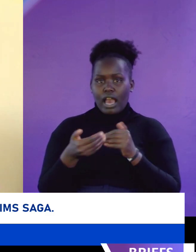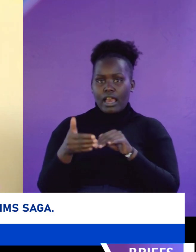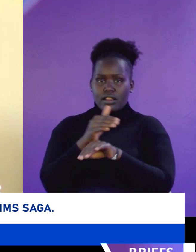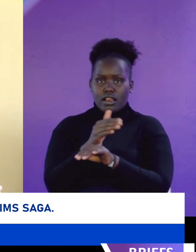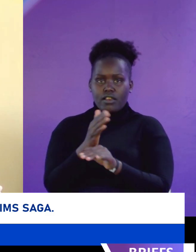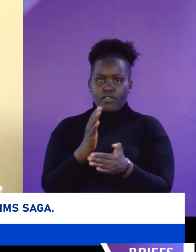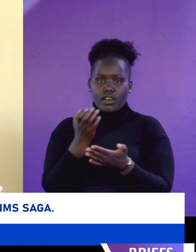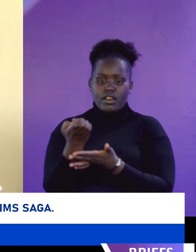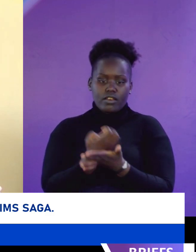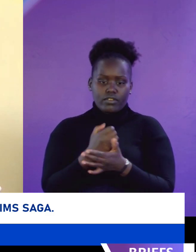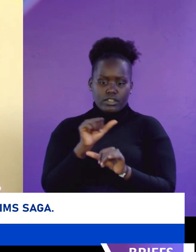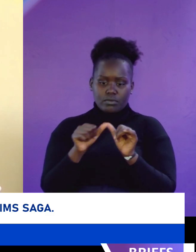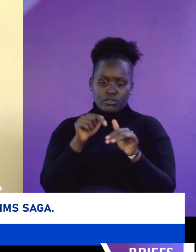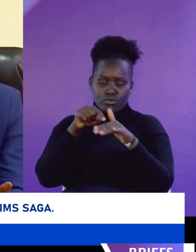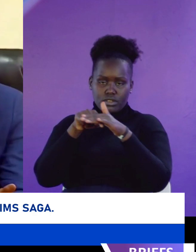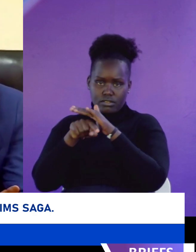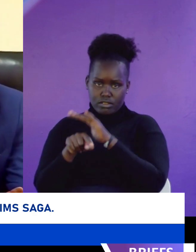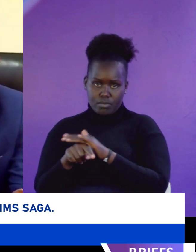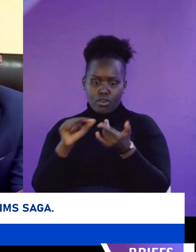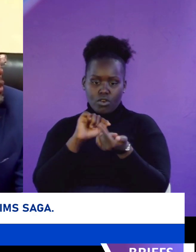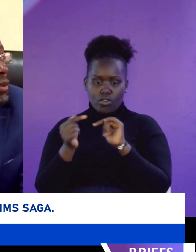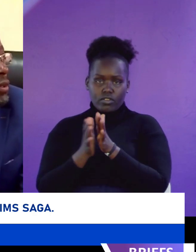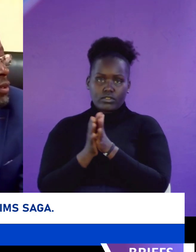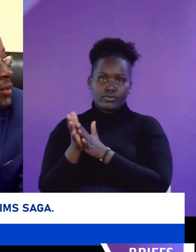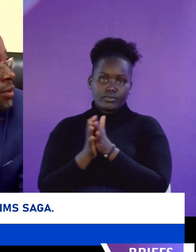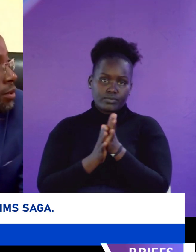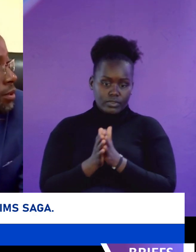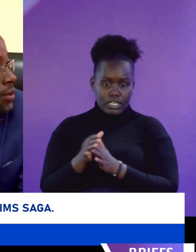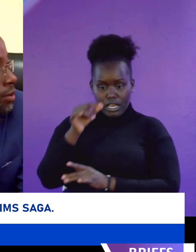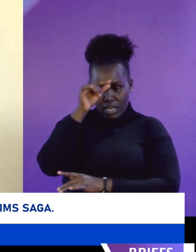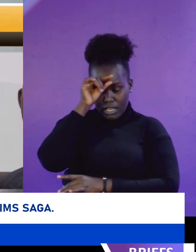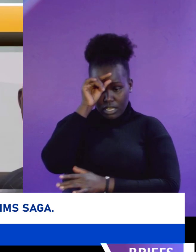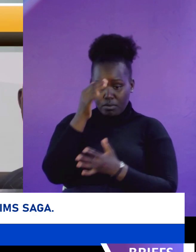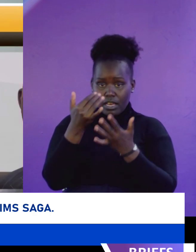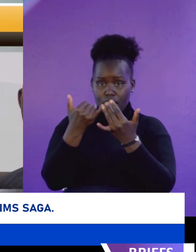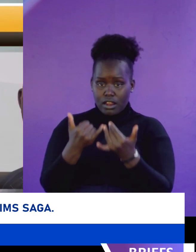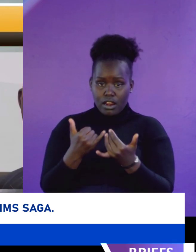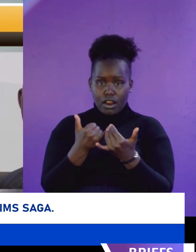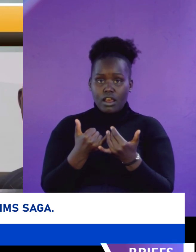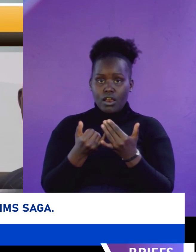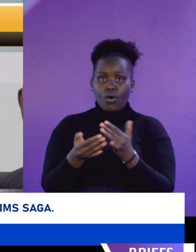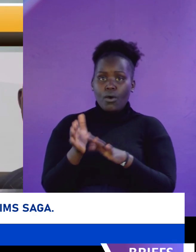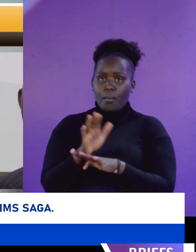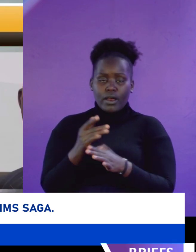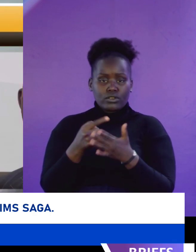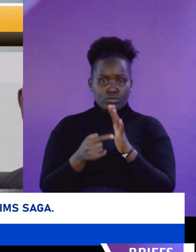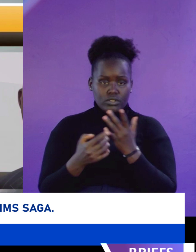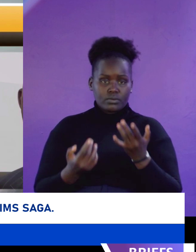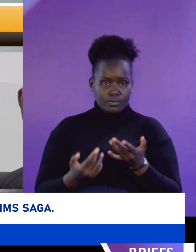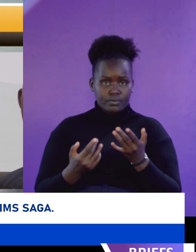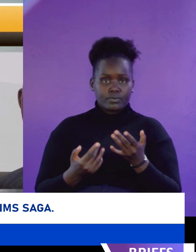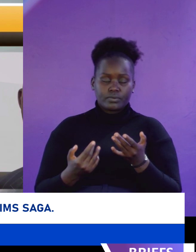evidence of deep-rooted conflicts of interest. The government has now resorted to arbitrarily